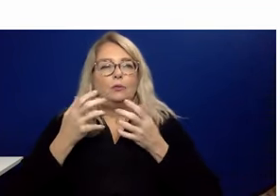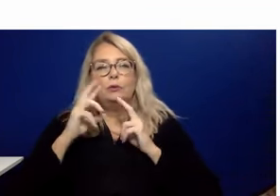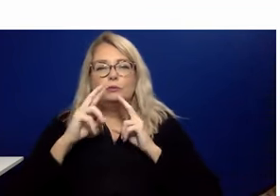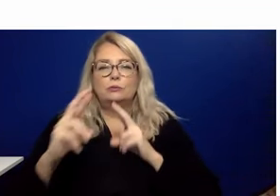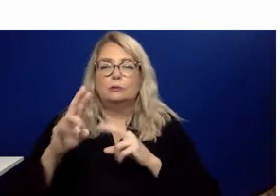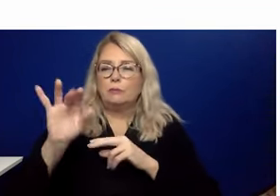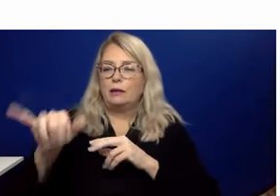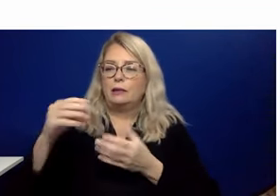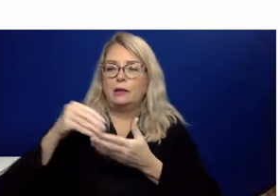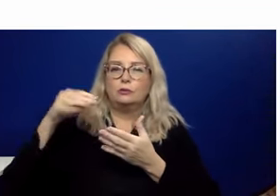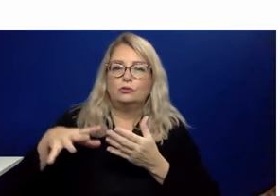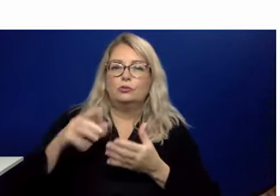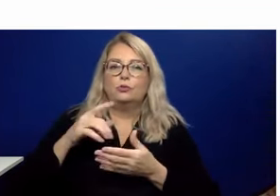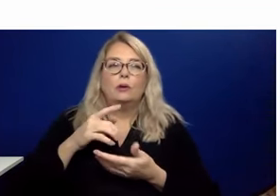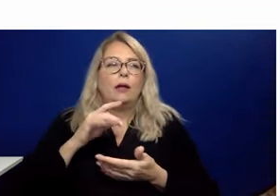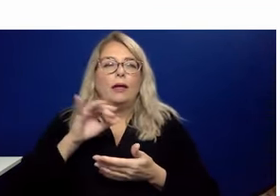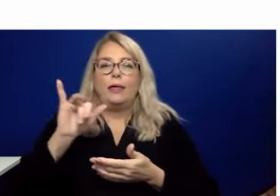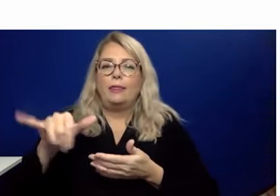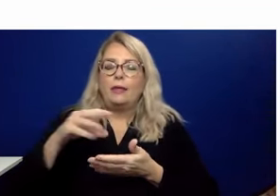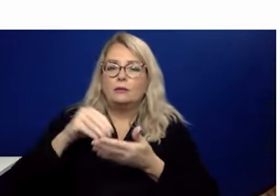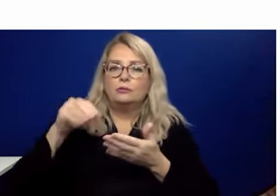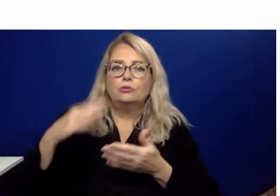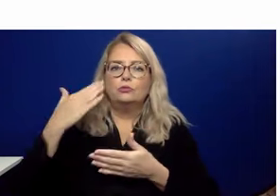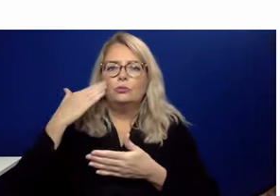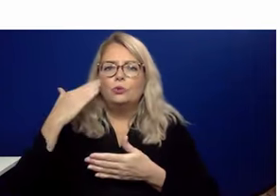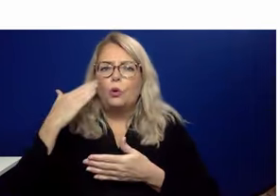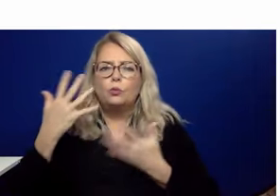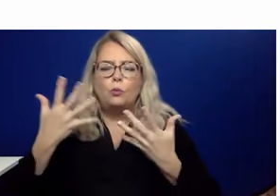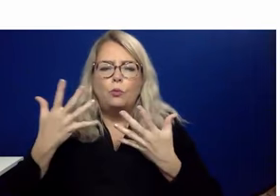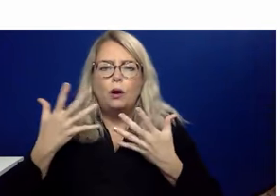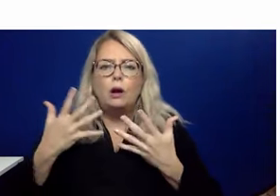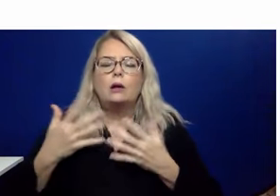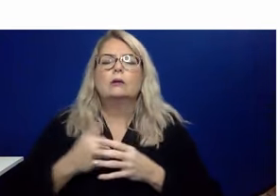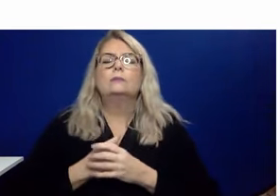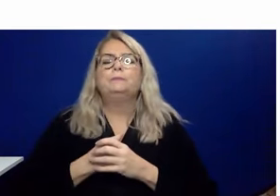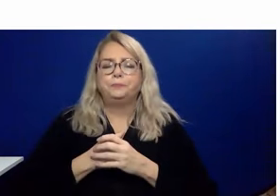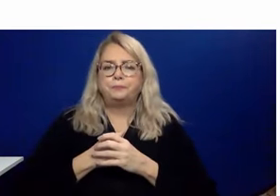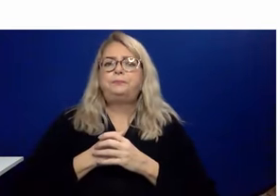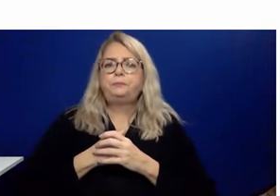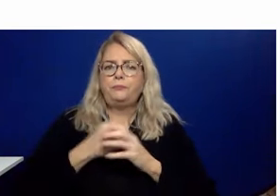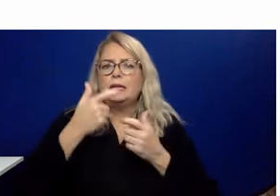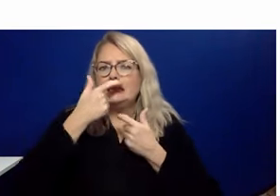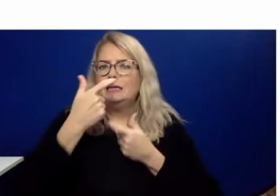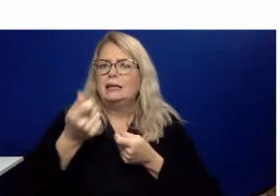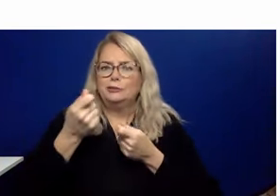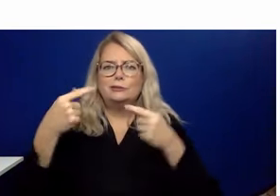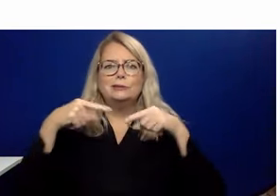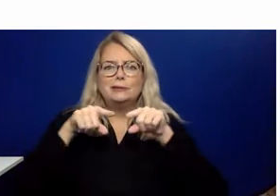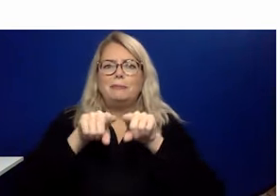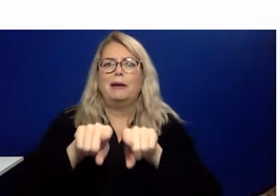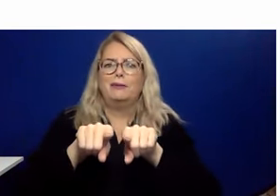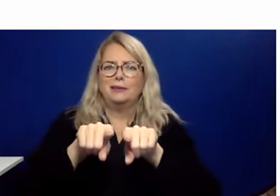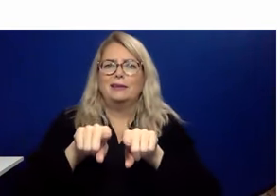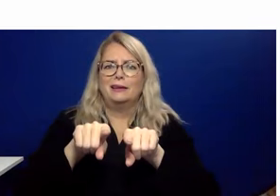know? What does that student bring into the classroom? There were some very interesting parallel practices,